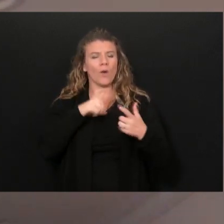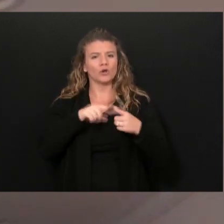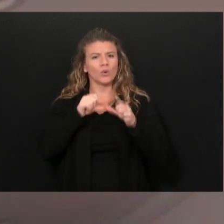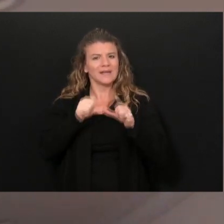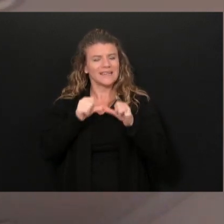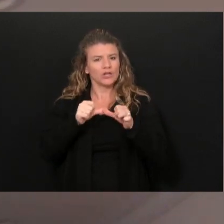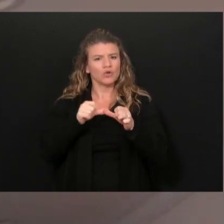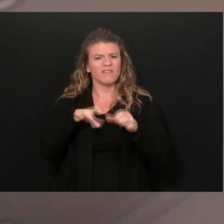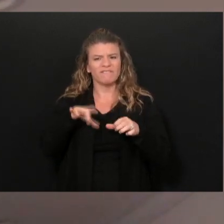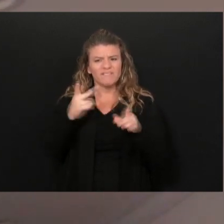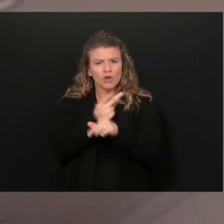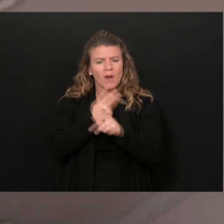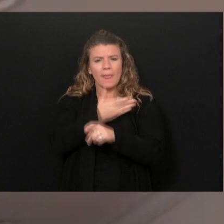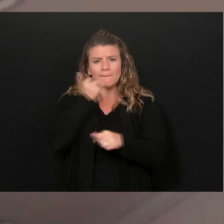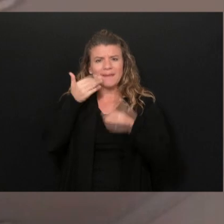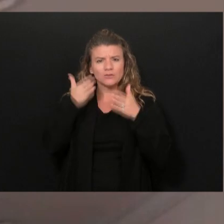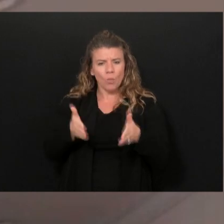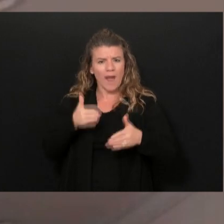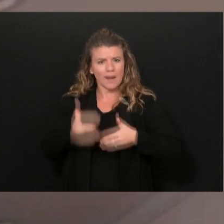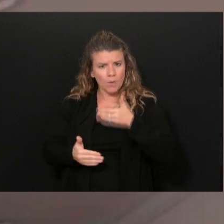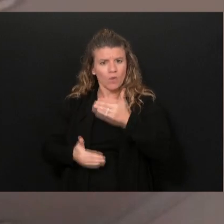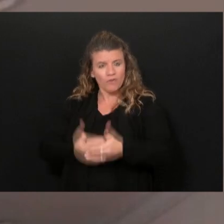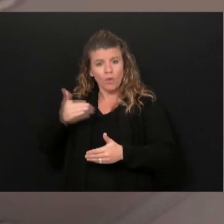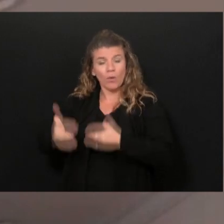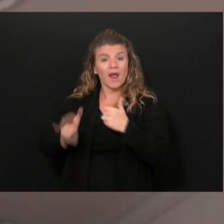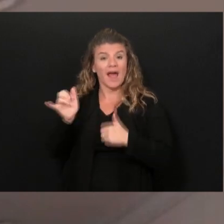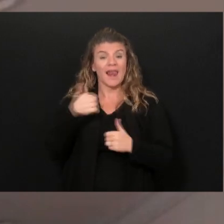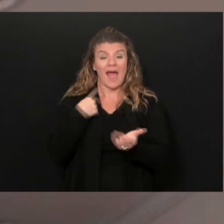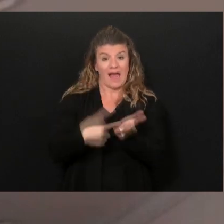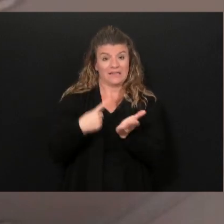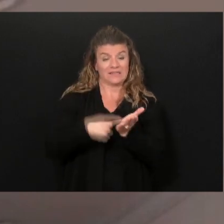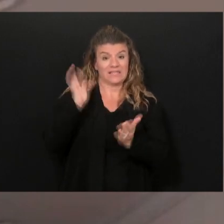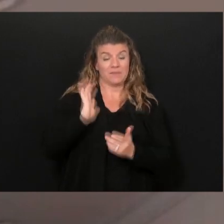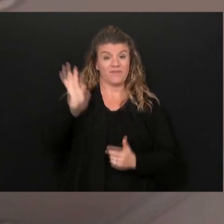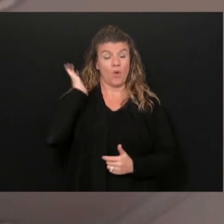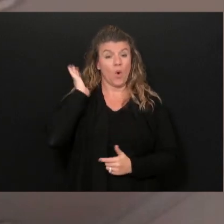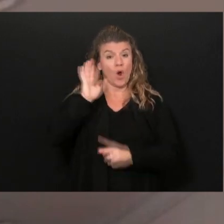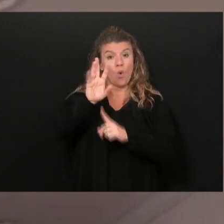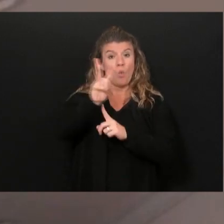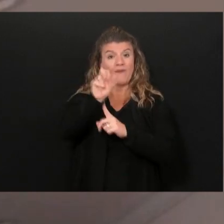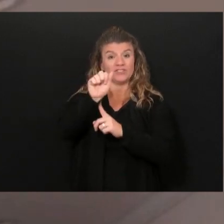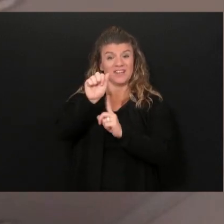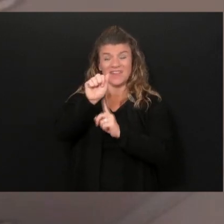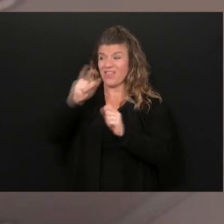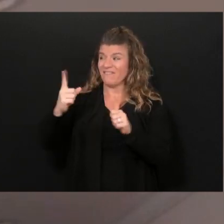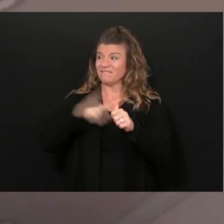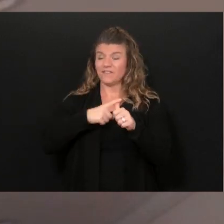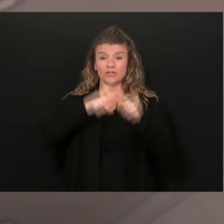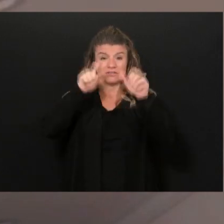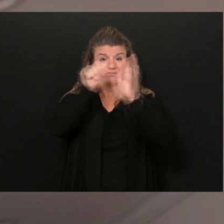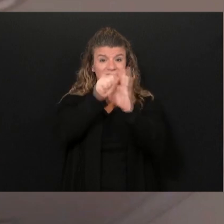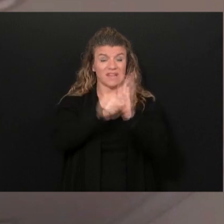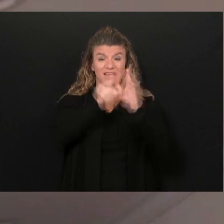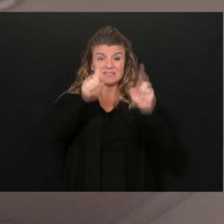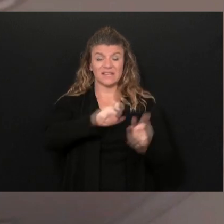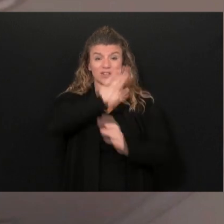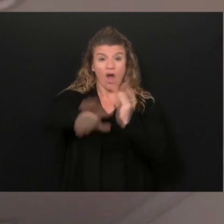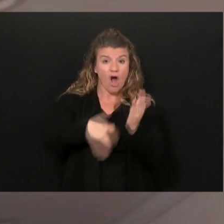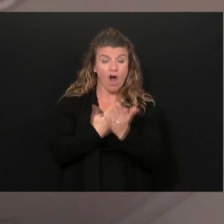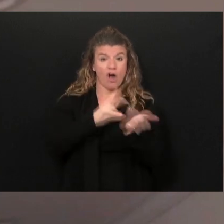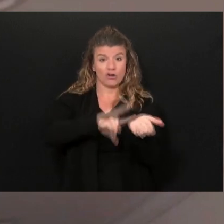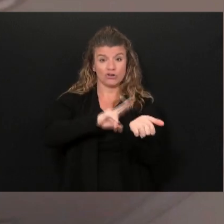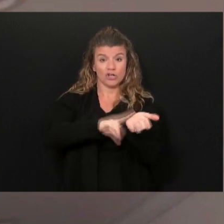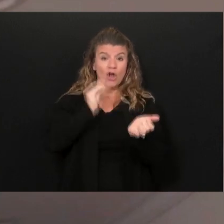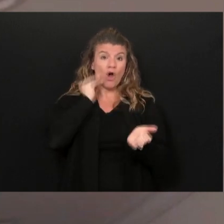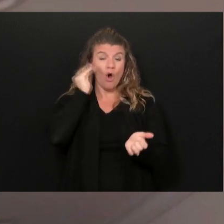forward. And as we've talked about before, you know, West Virginia is the first state to test all nursing home